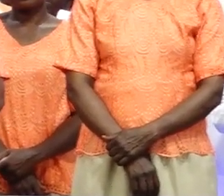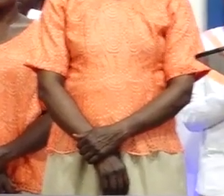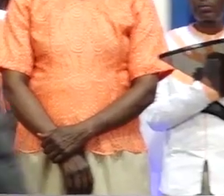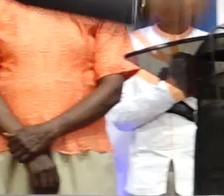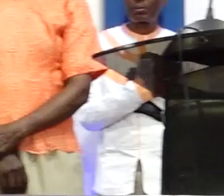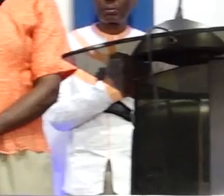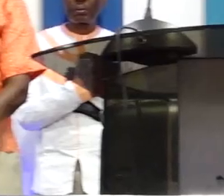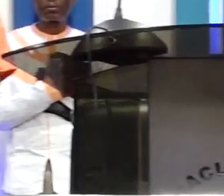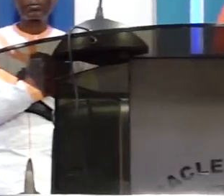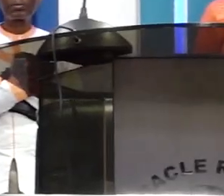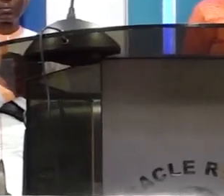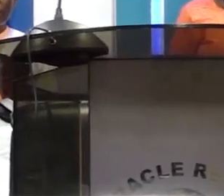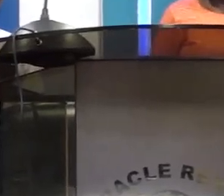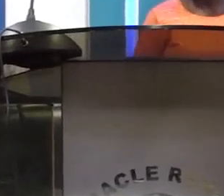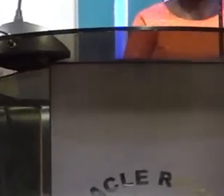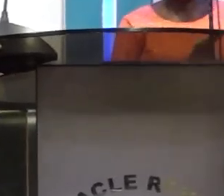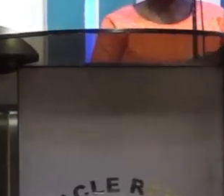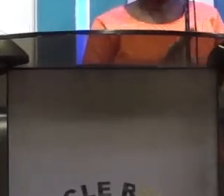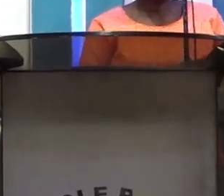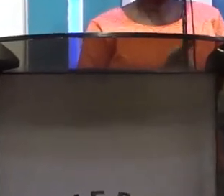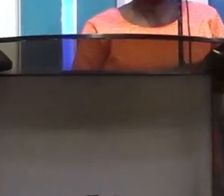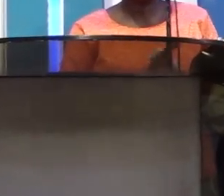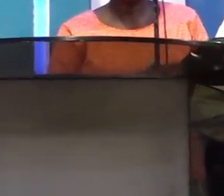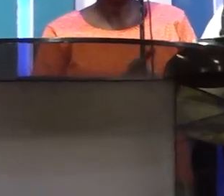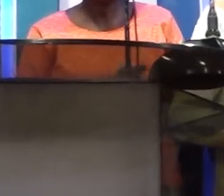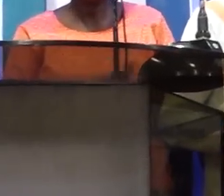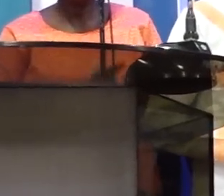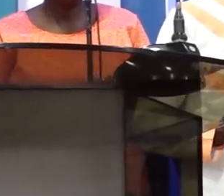away. Mumrudie Mungu. And return unto God.